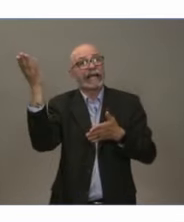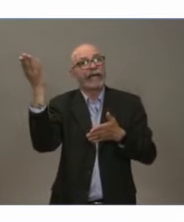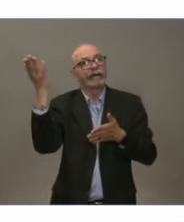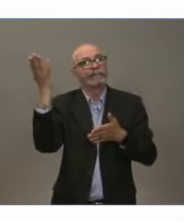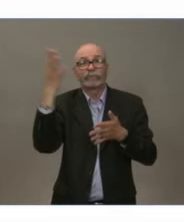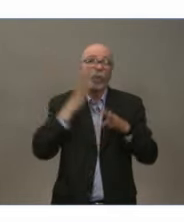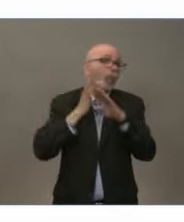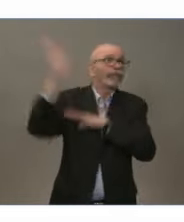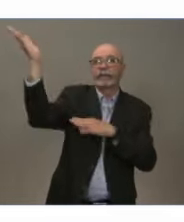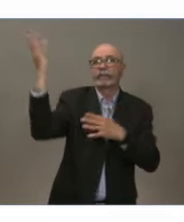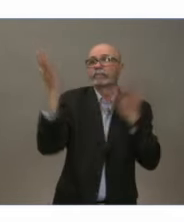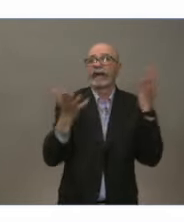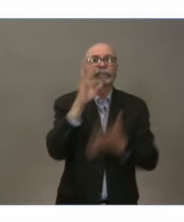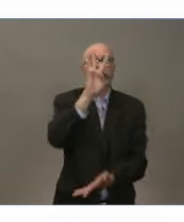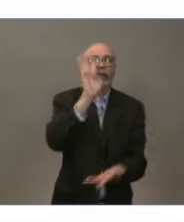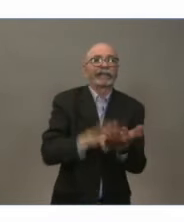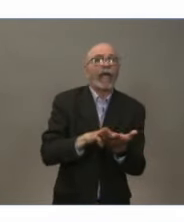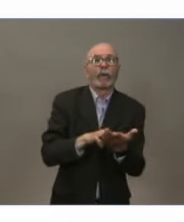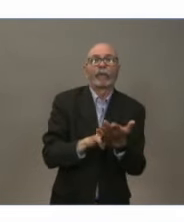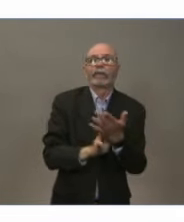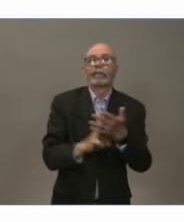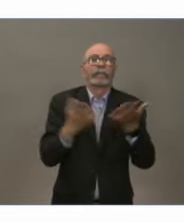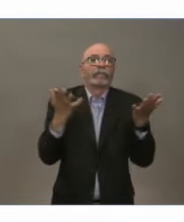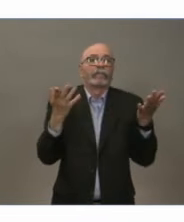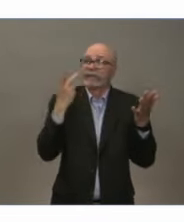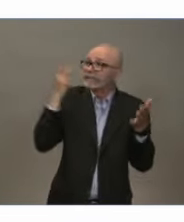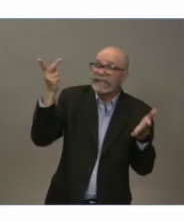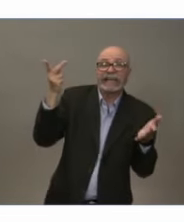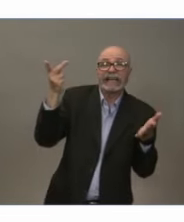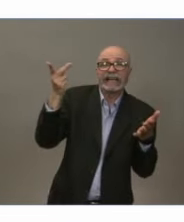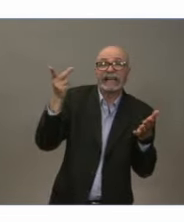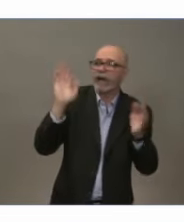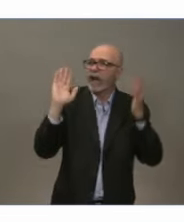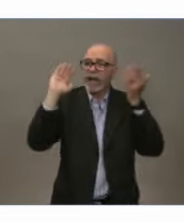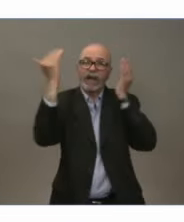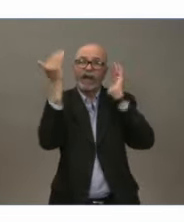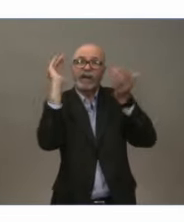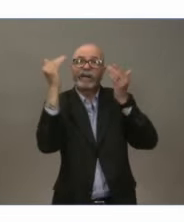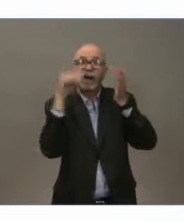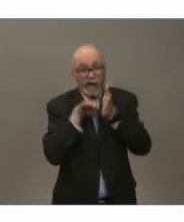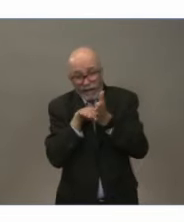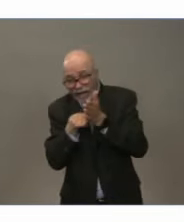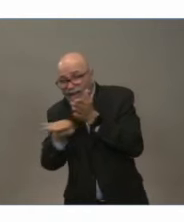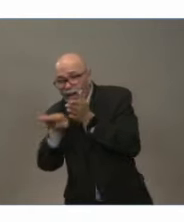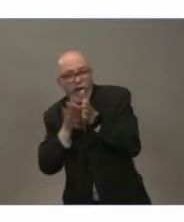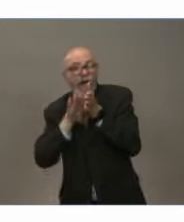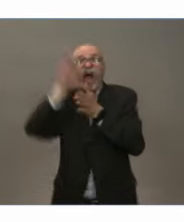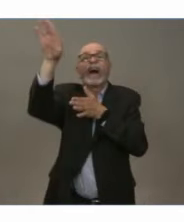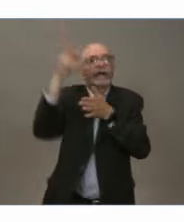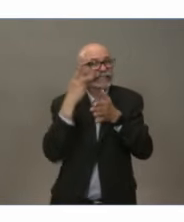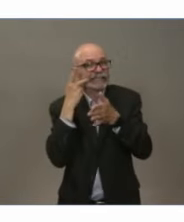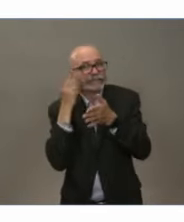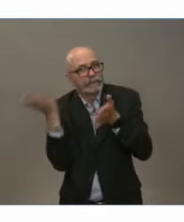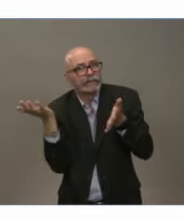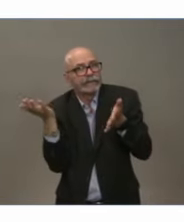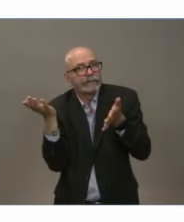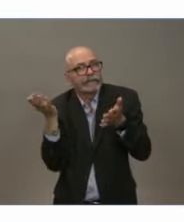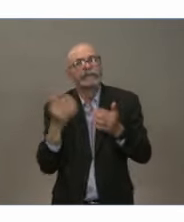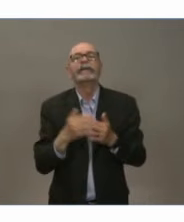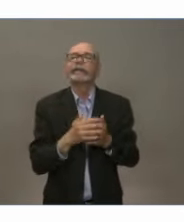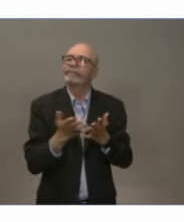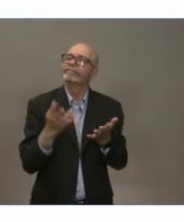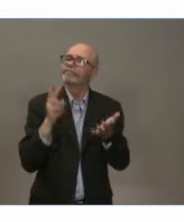cases, and a much steeper curve or slope to the curve. So again, showing the